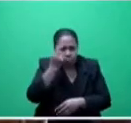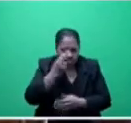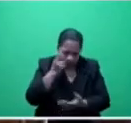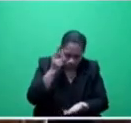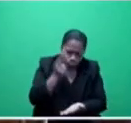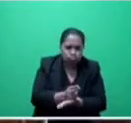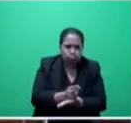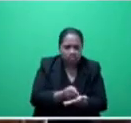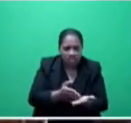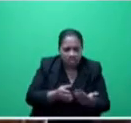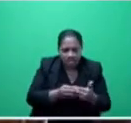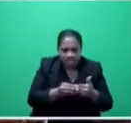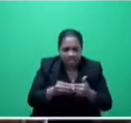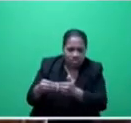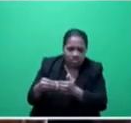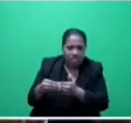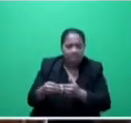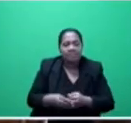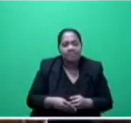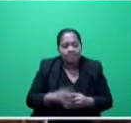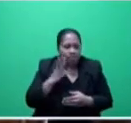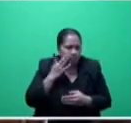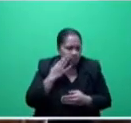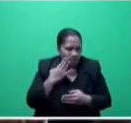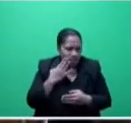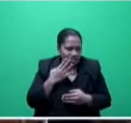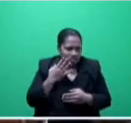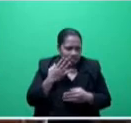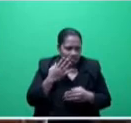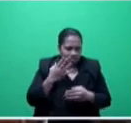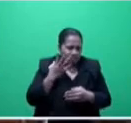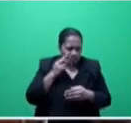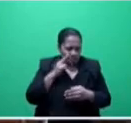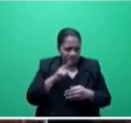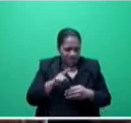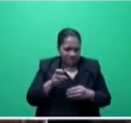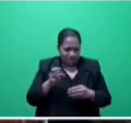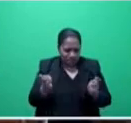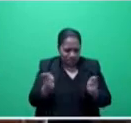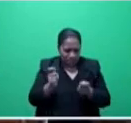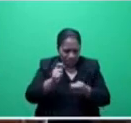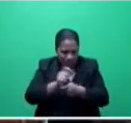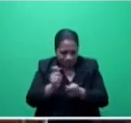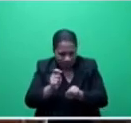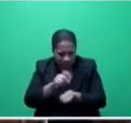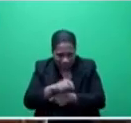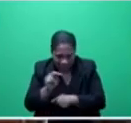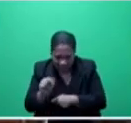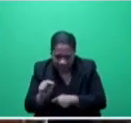leadership when radical change was required. He has encountered